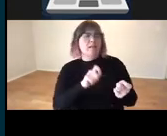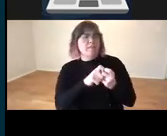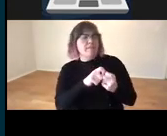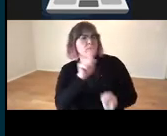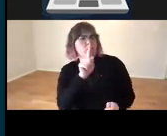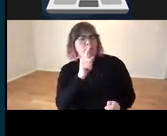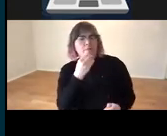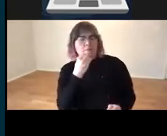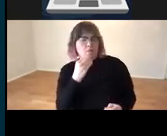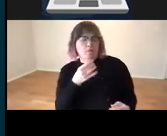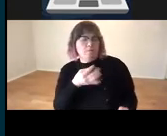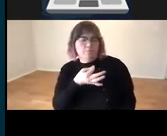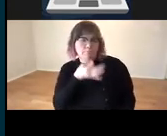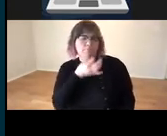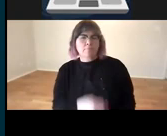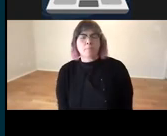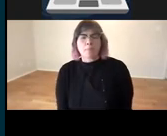efficiently based on that spermaceti organ.